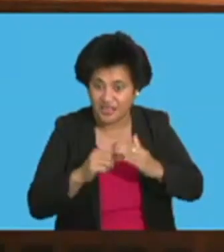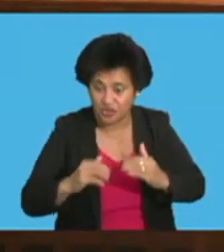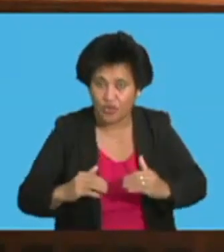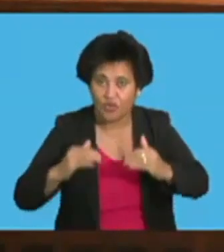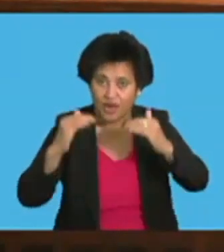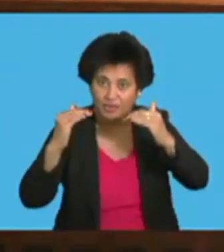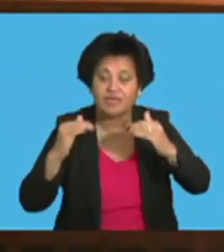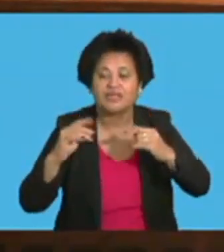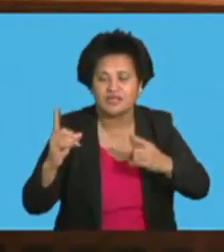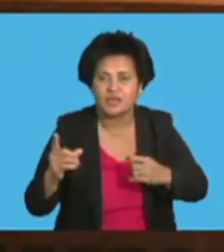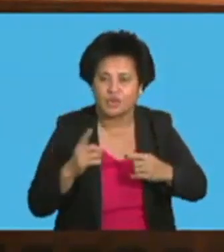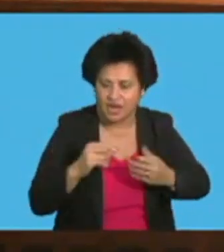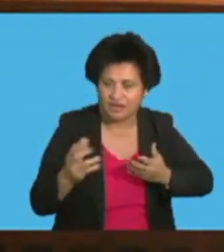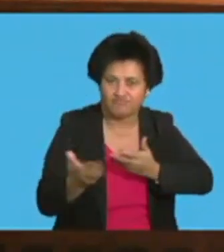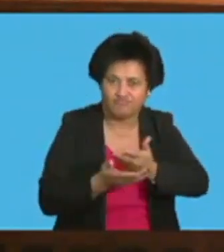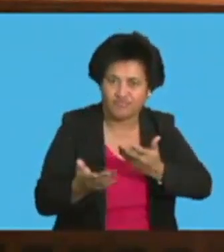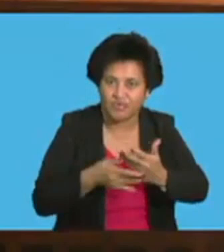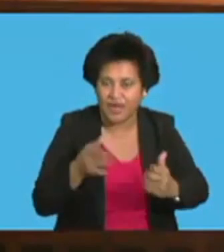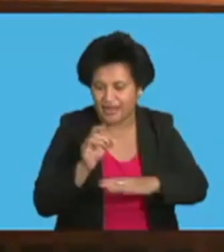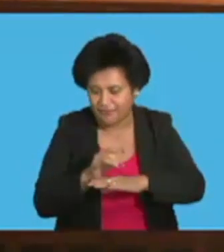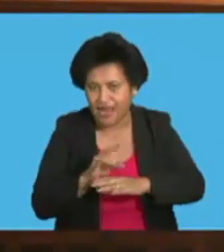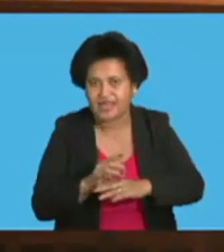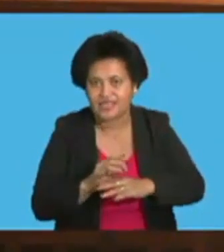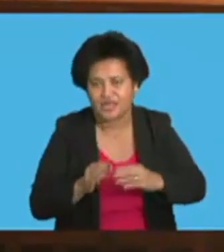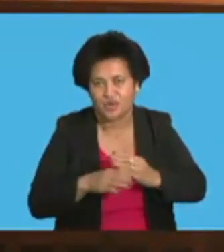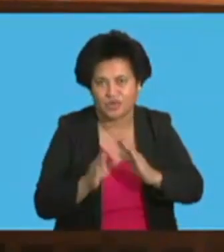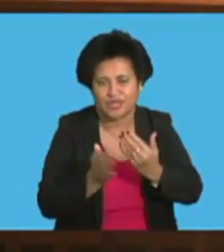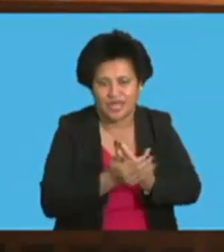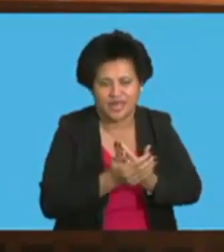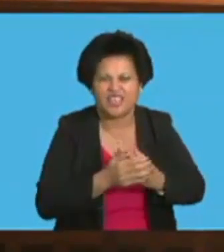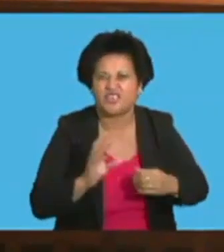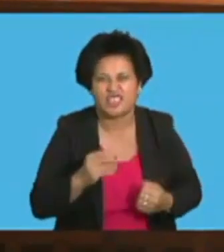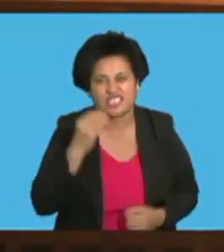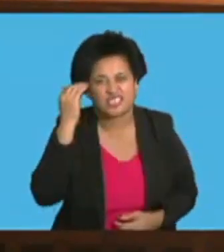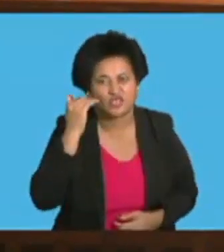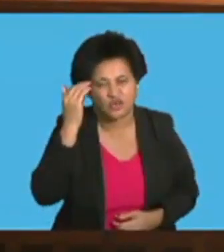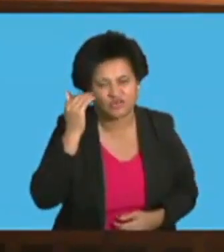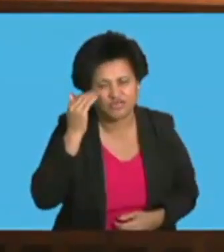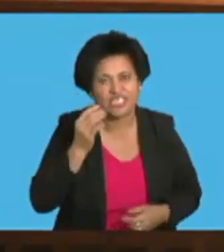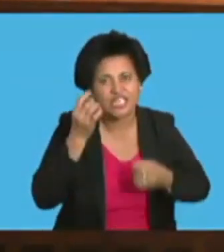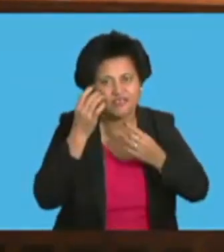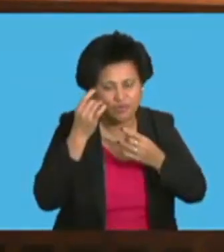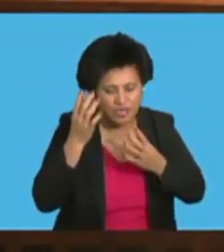nutshell, Honorable Speaker, that's relevant information in relation to children who are wards of the